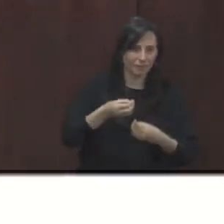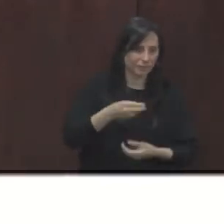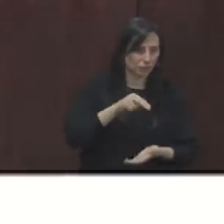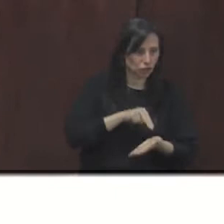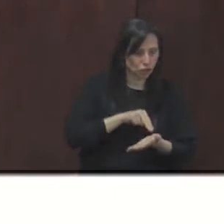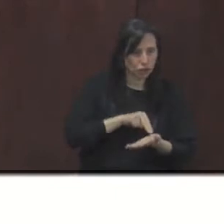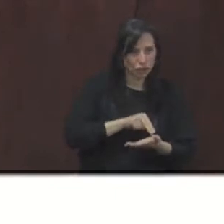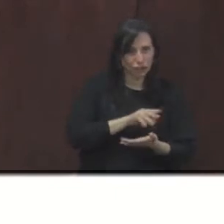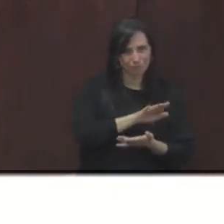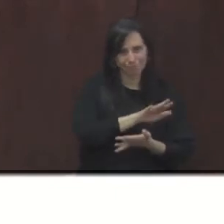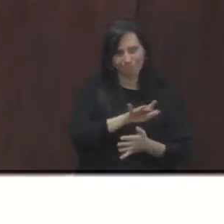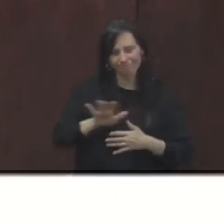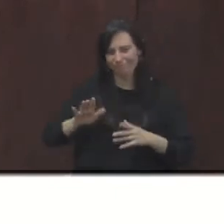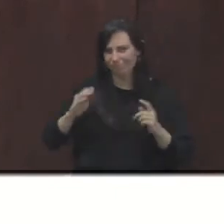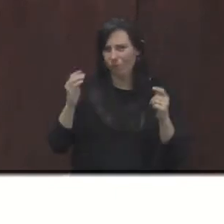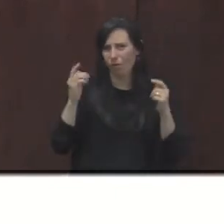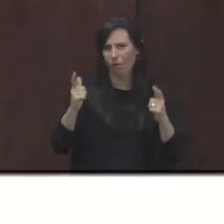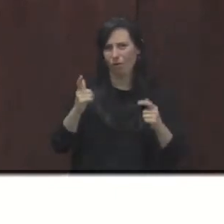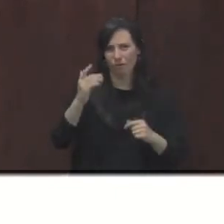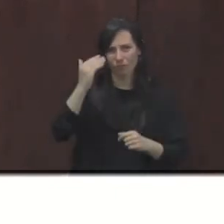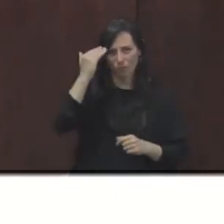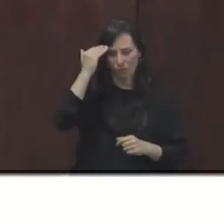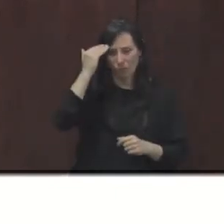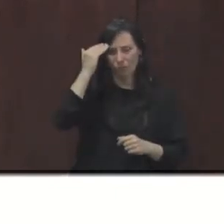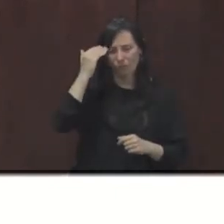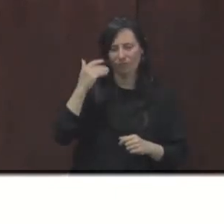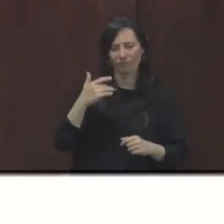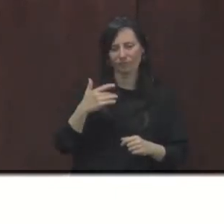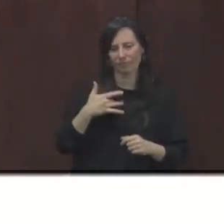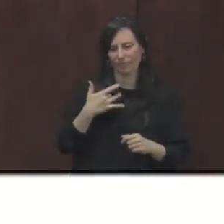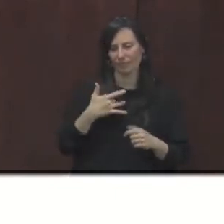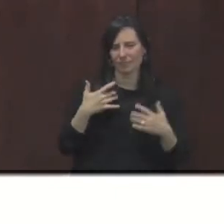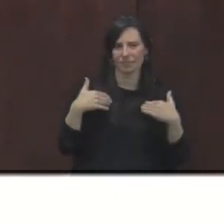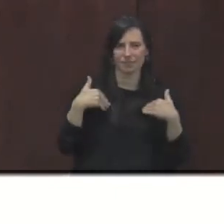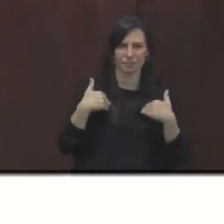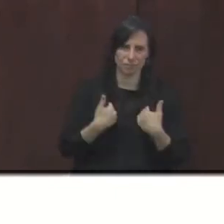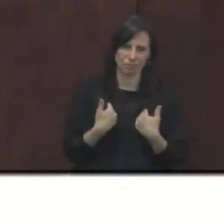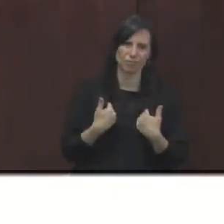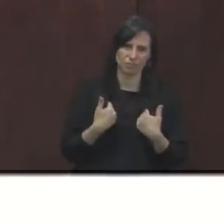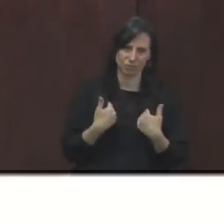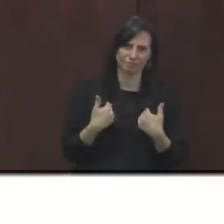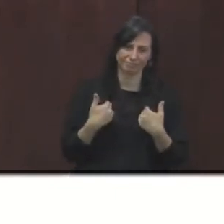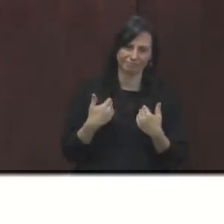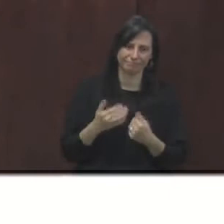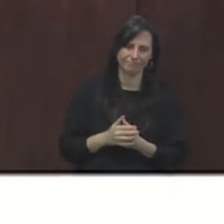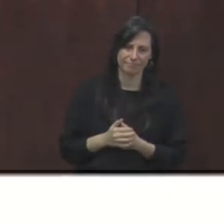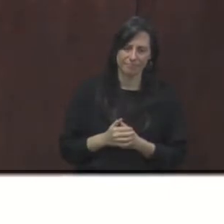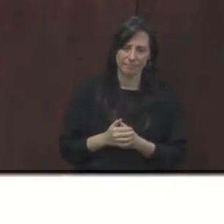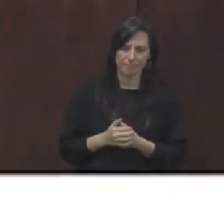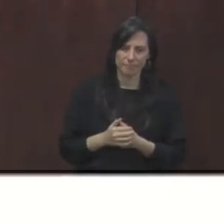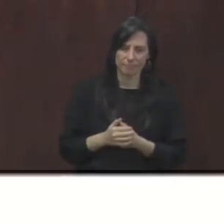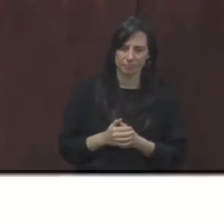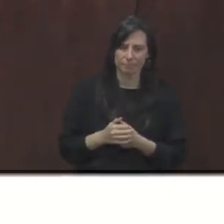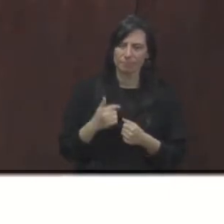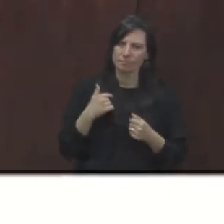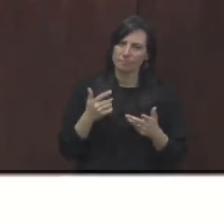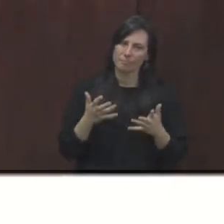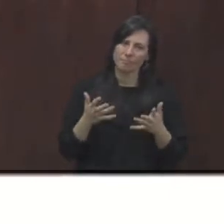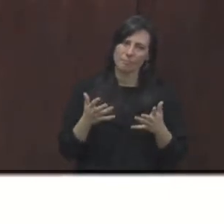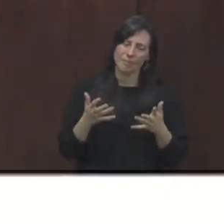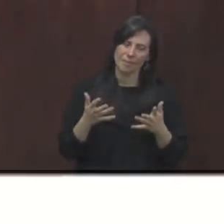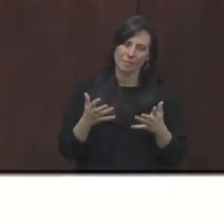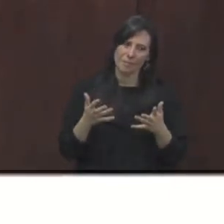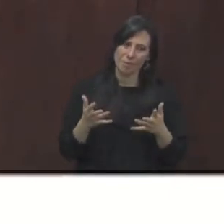understand how very heavy and tiring this can be. But I want to urge people that if we want this